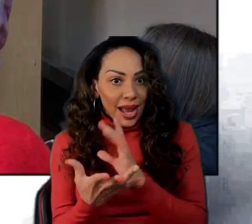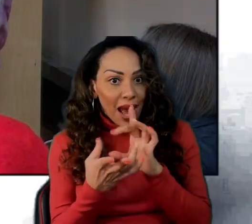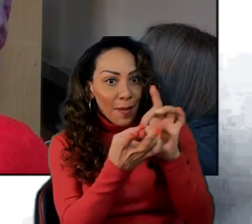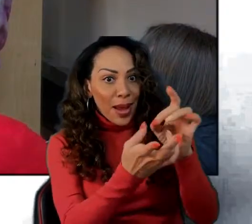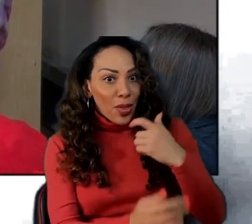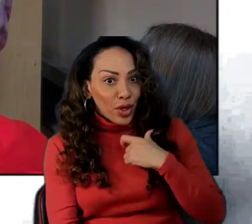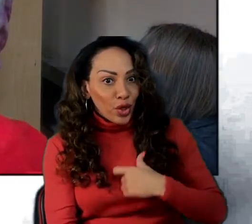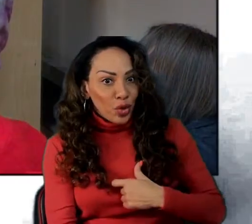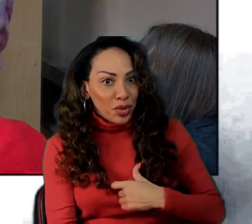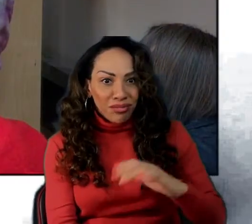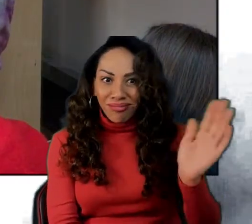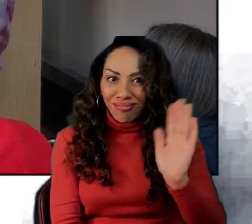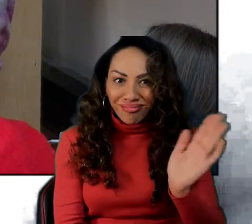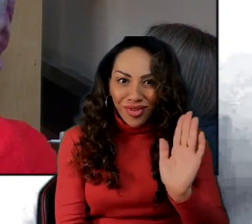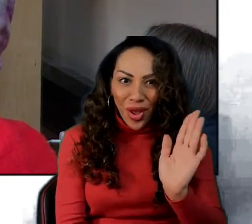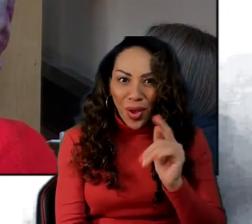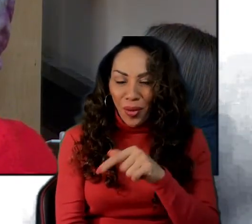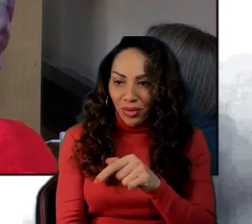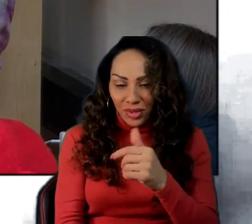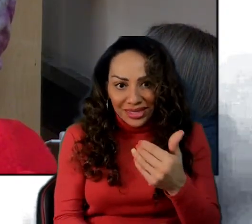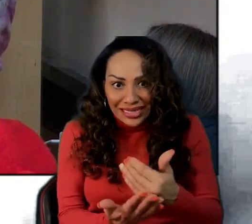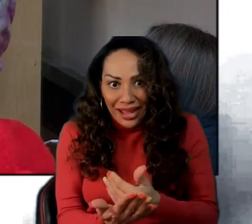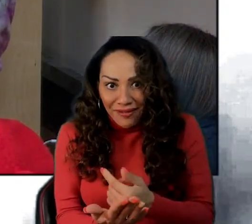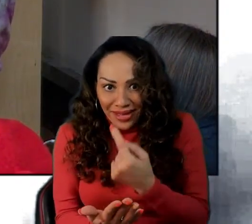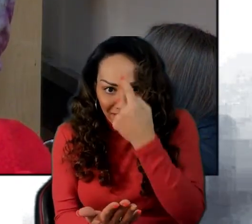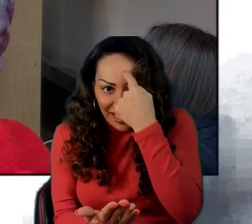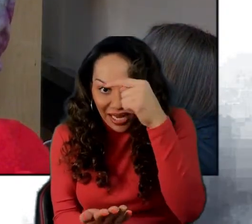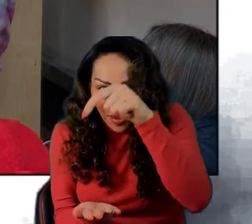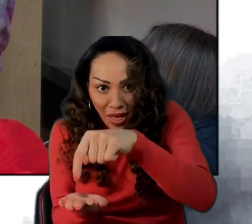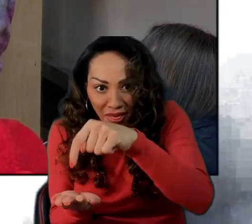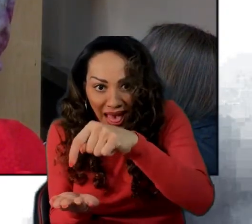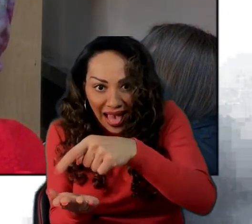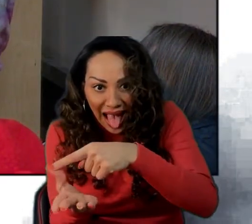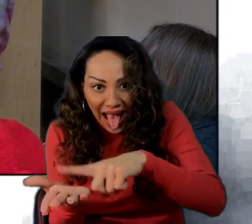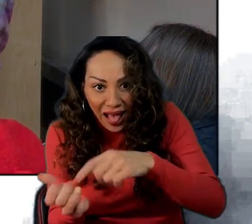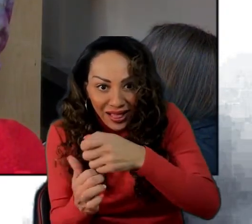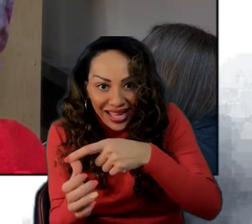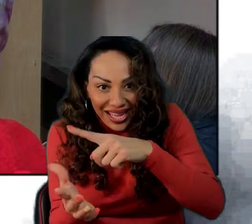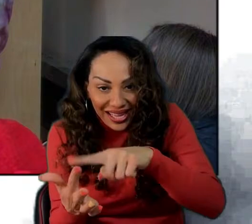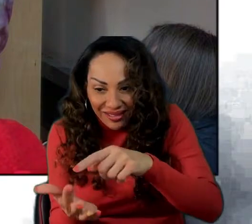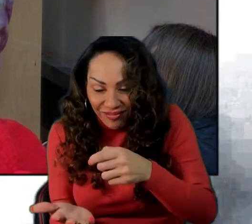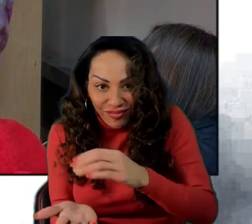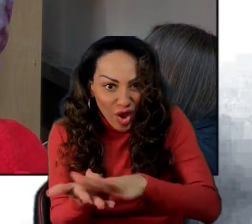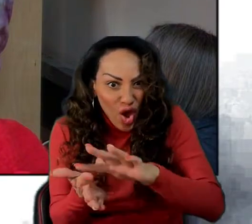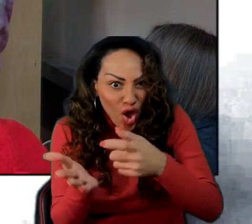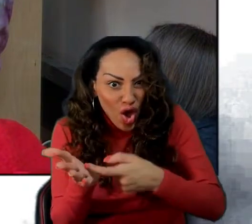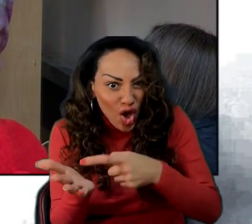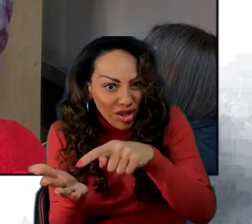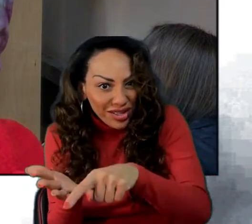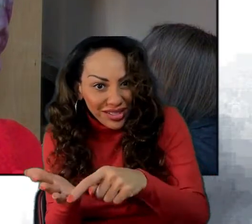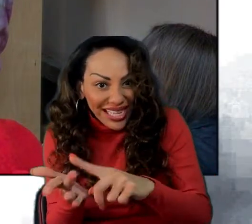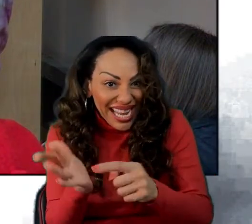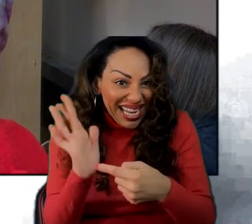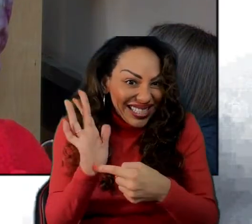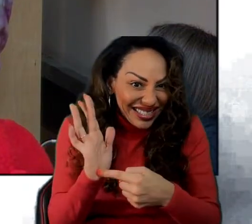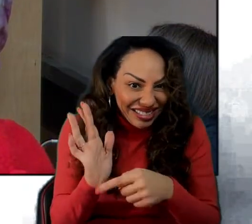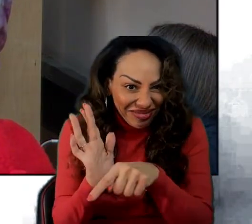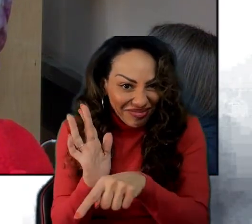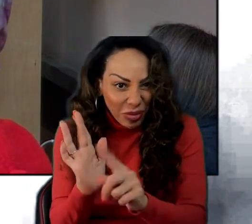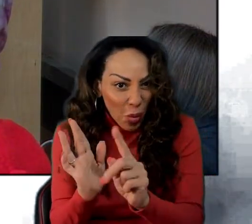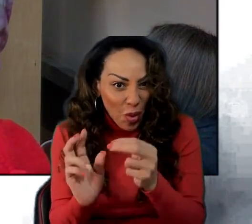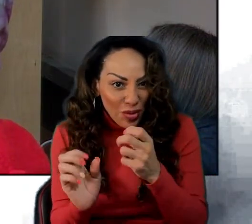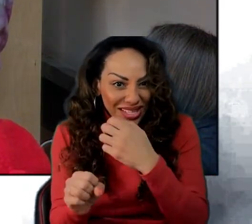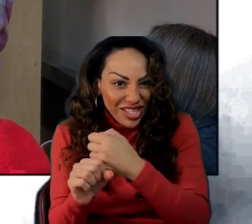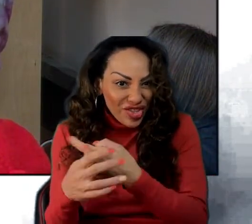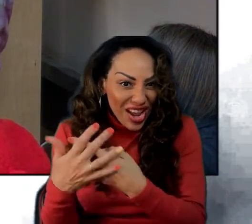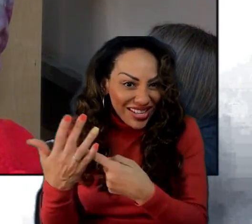that you were really considerate about what you were doing to her or it, or how would you gender her? I don't know. And I really liked